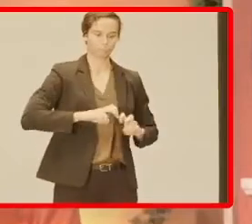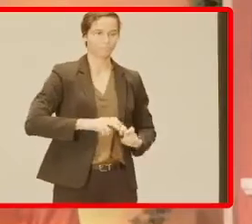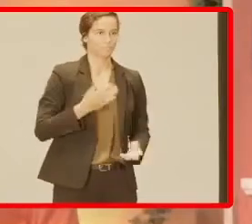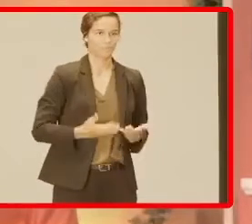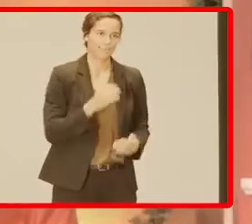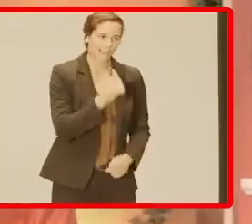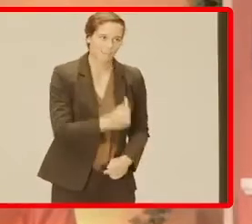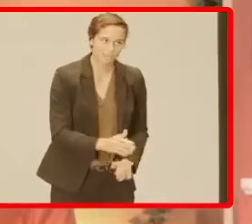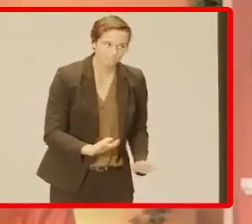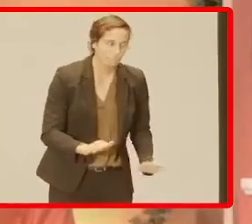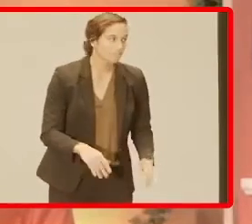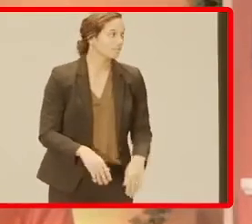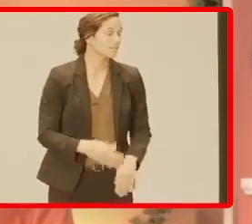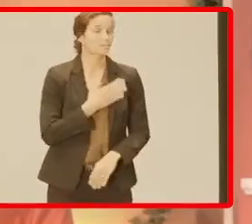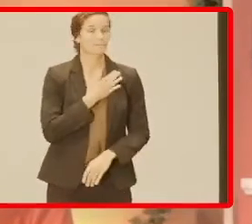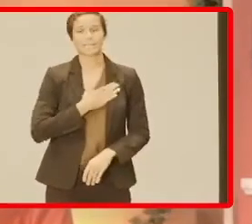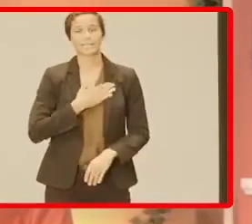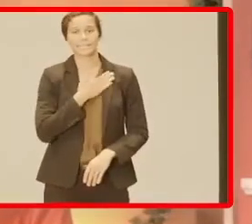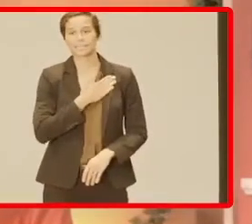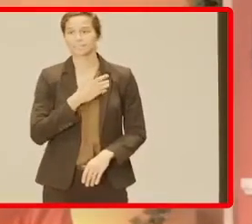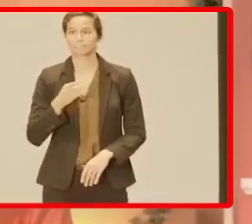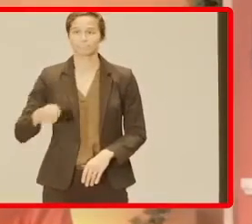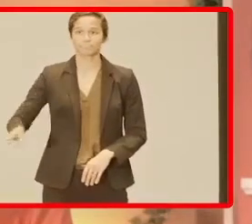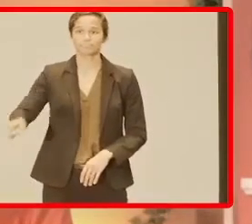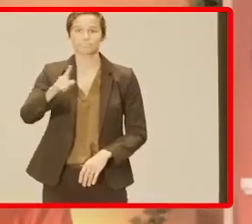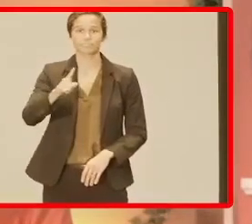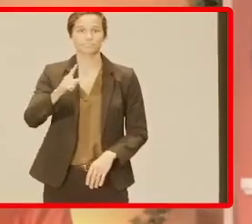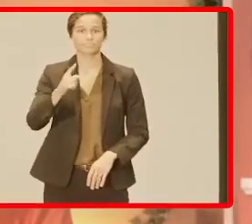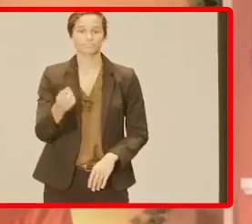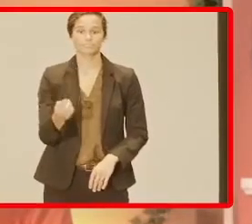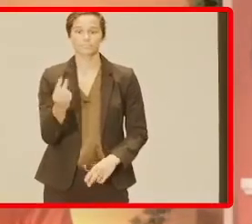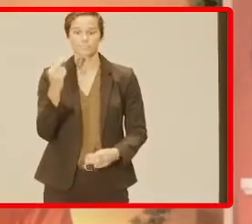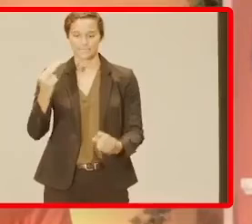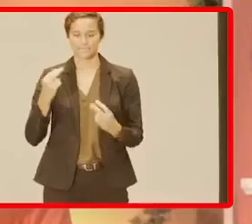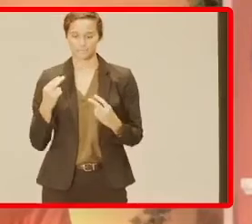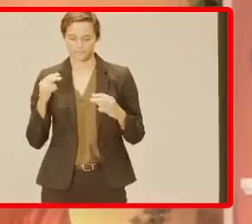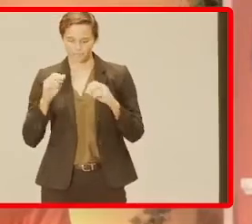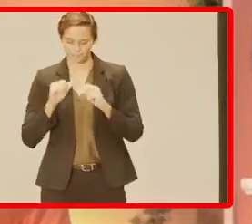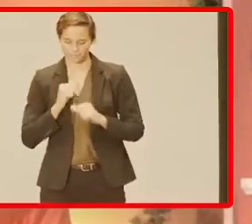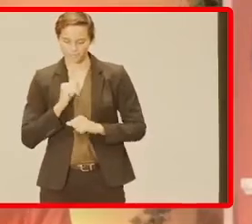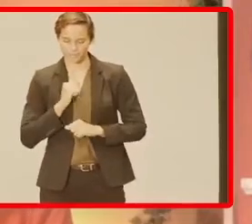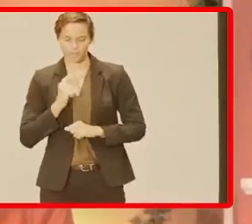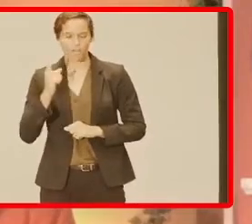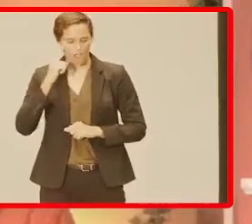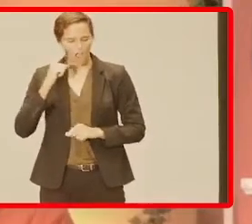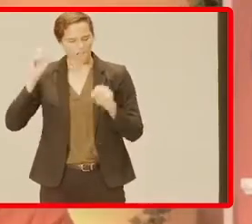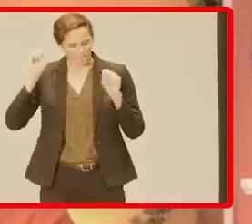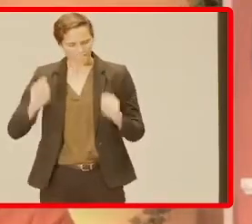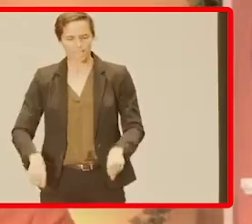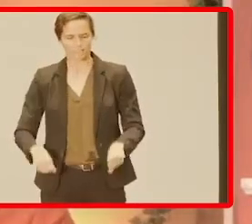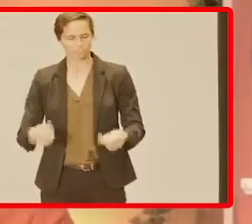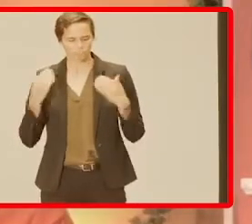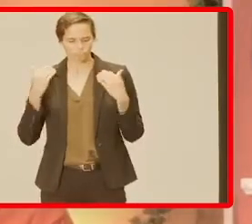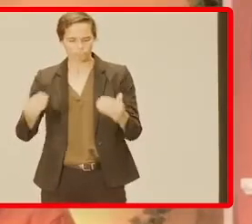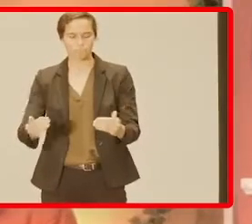please smile at yourself. Tell yourself, I can do it. I always told